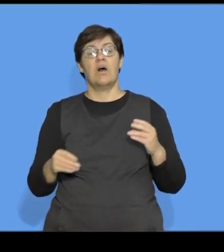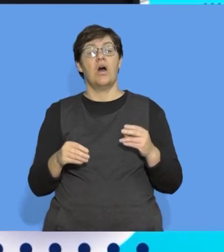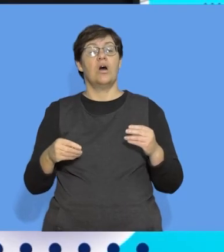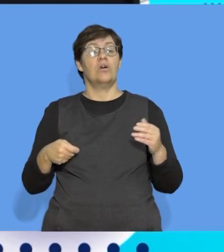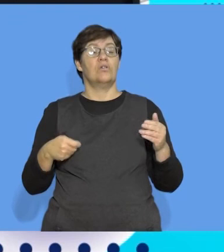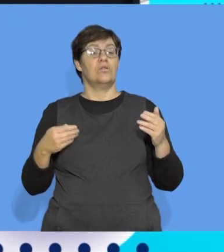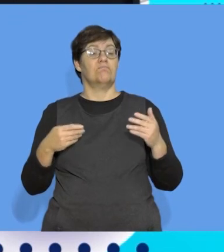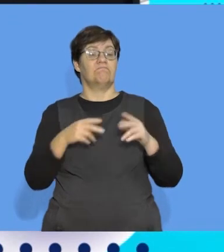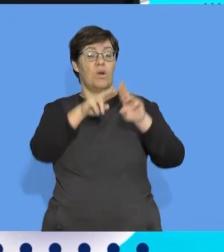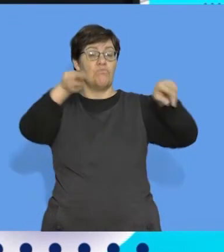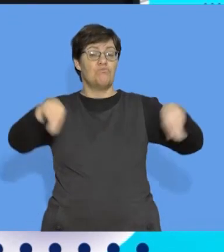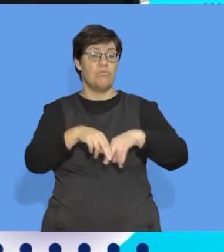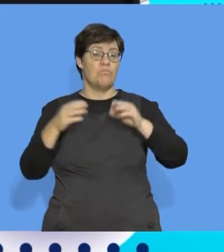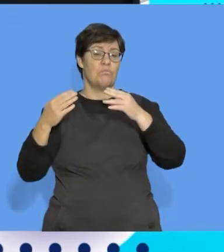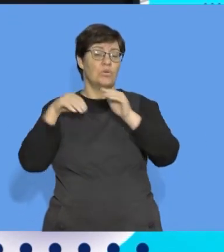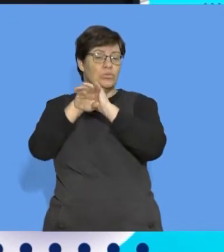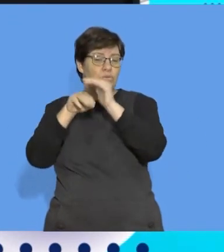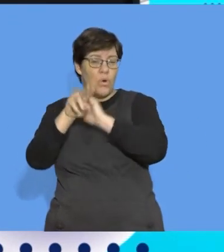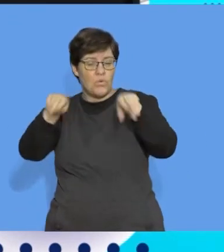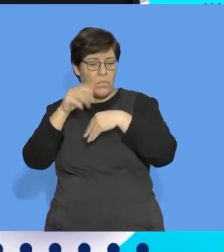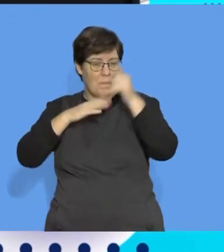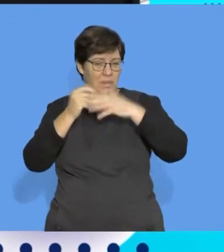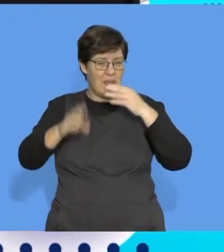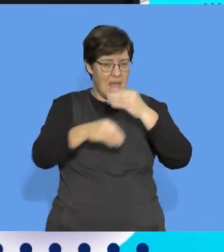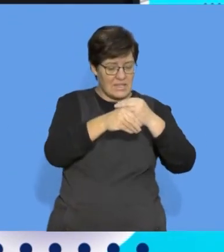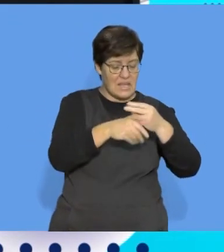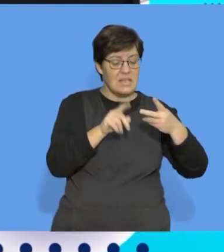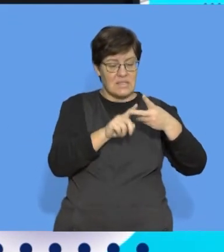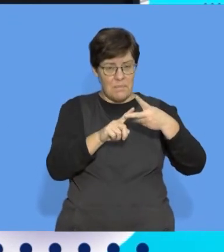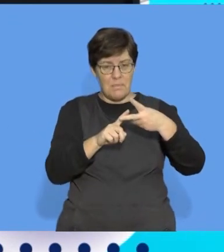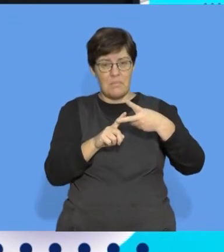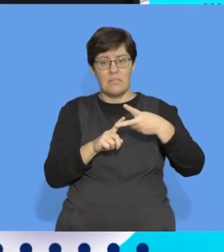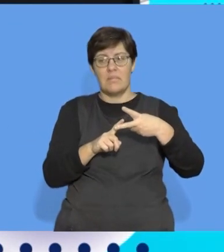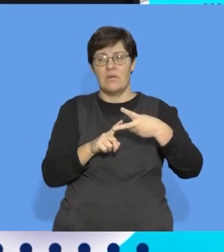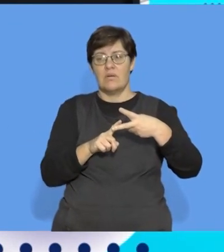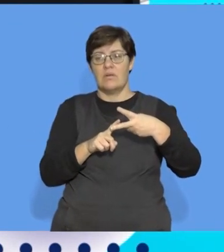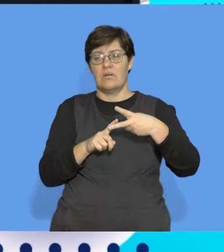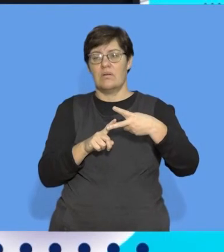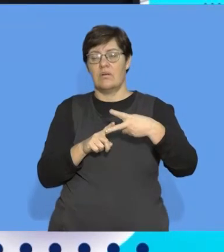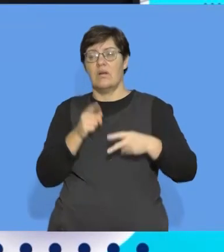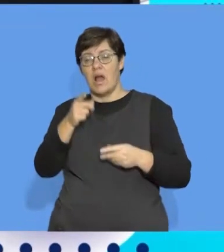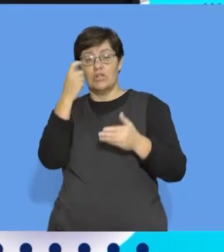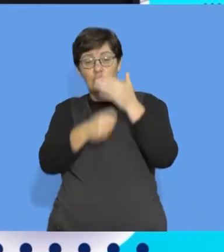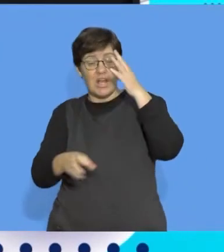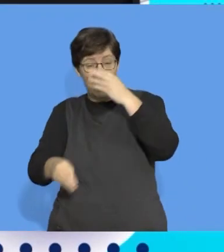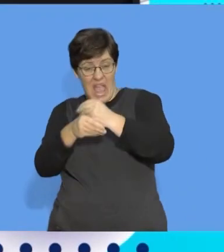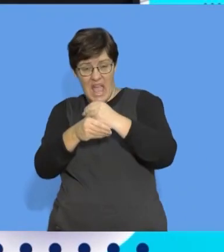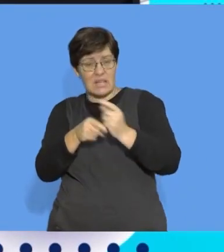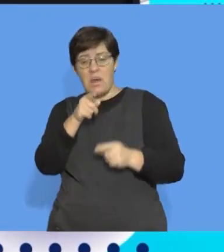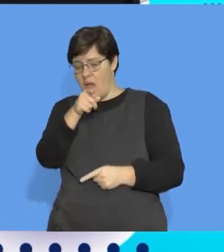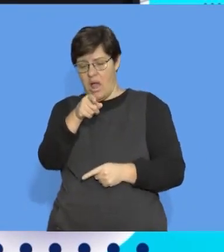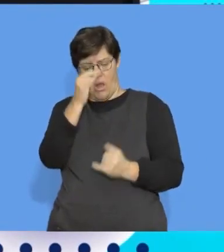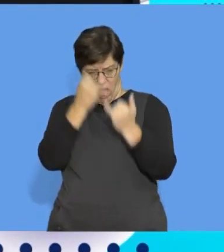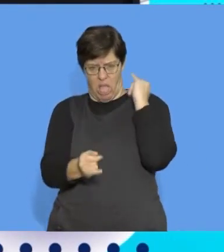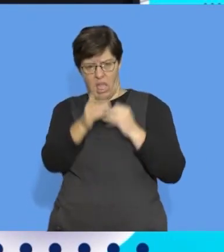was an additional storeroom that was built, and they had included a charge there which was not supposed to be